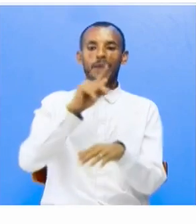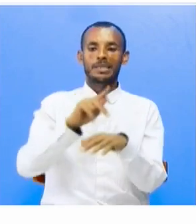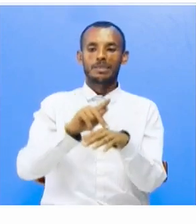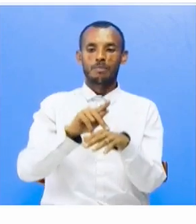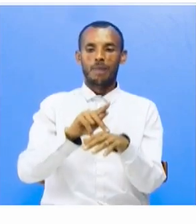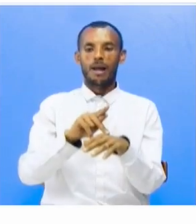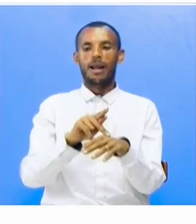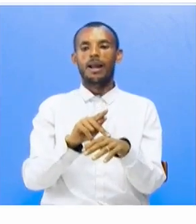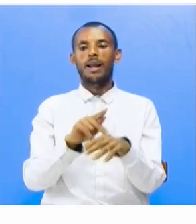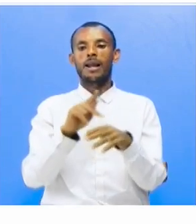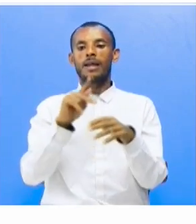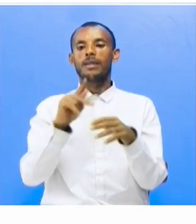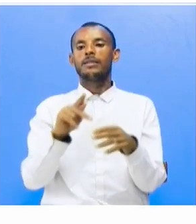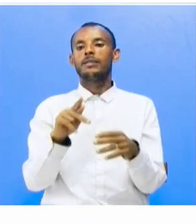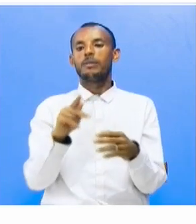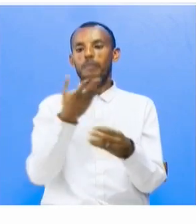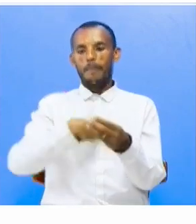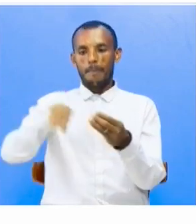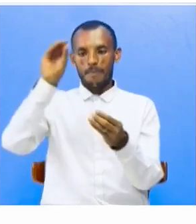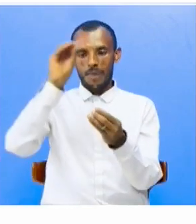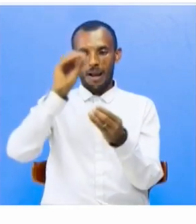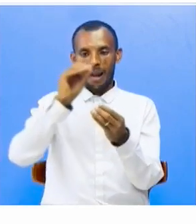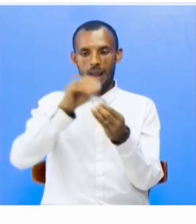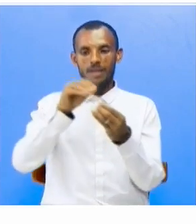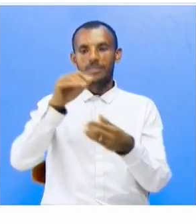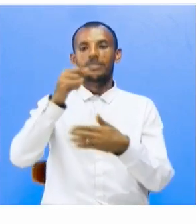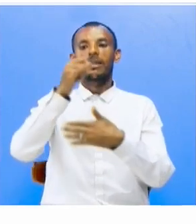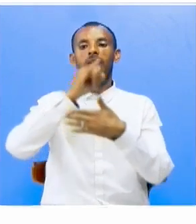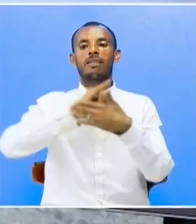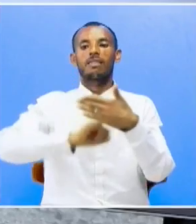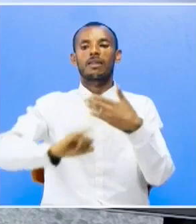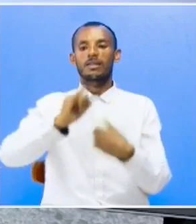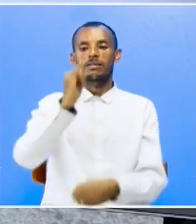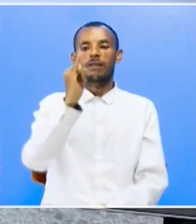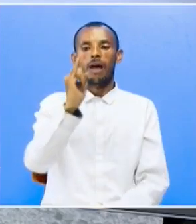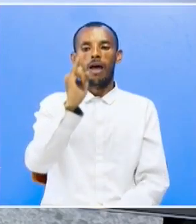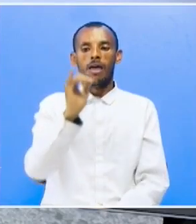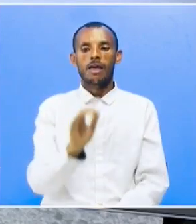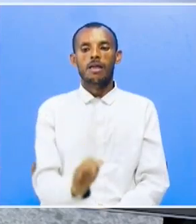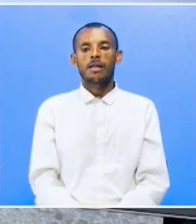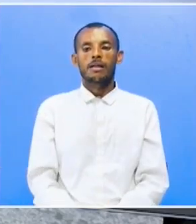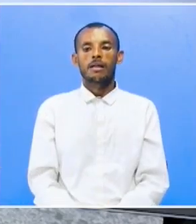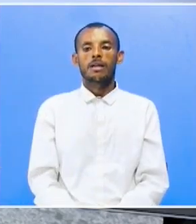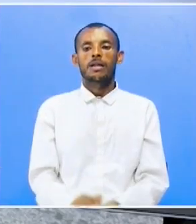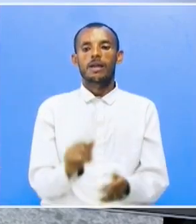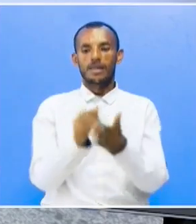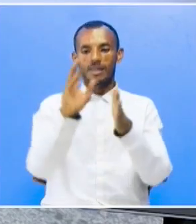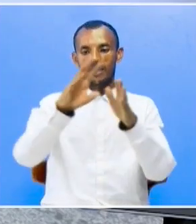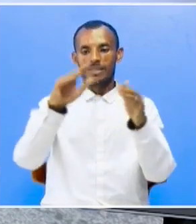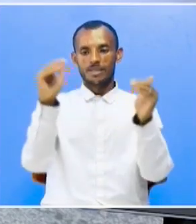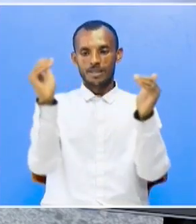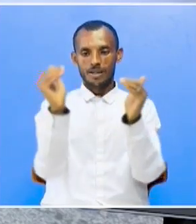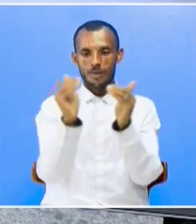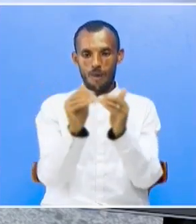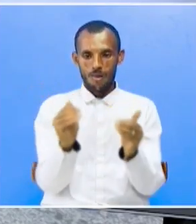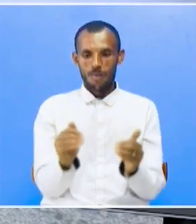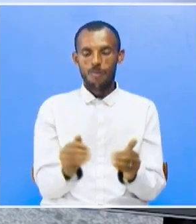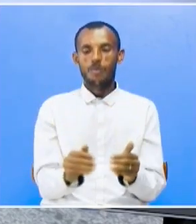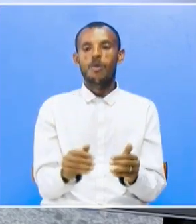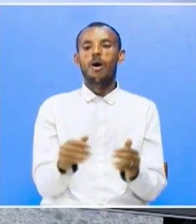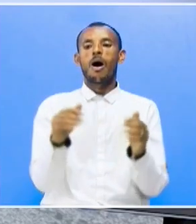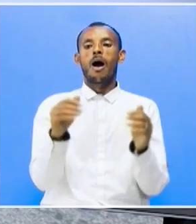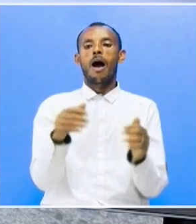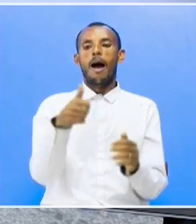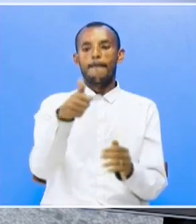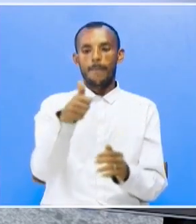the principal, plus the interest gives you amount. You see it? Now, let's